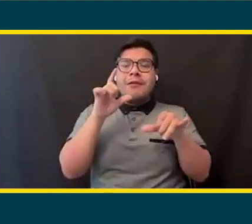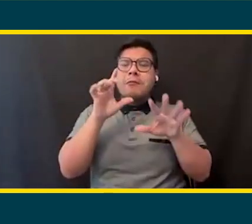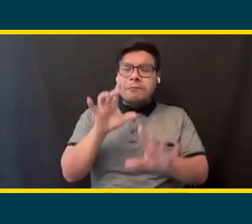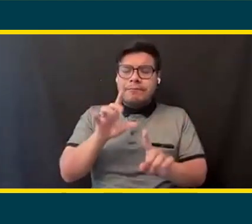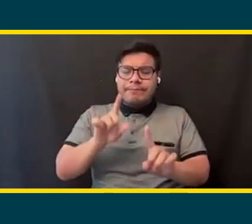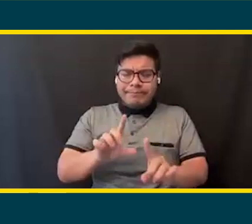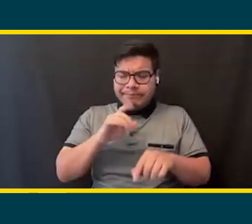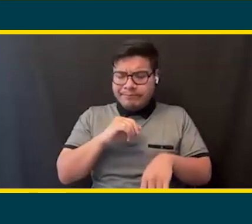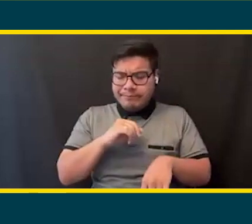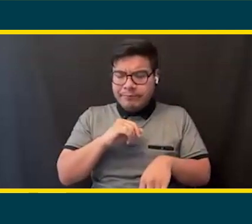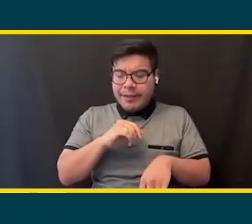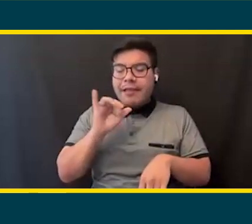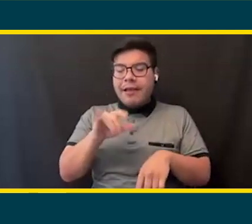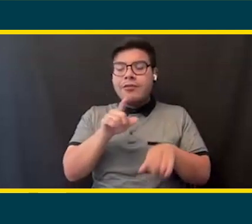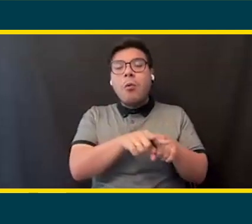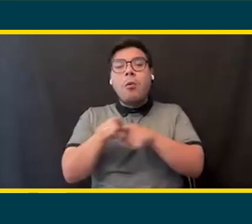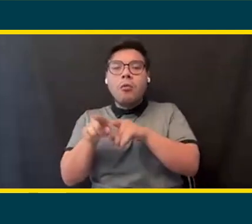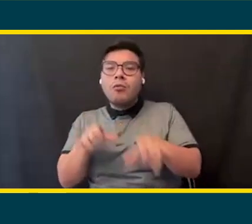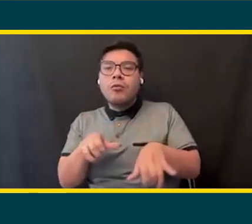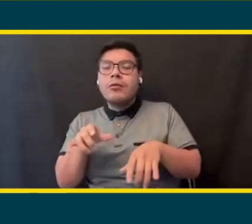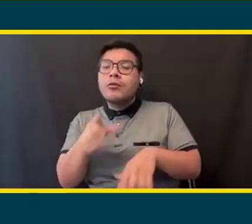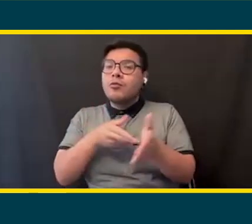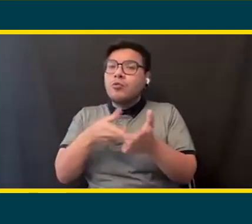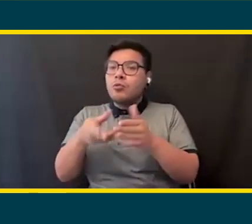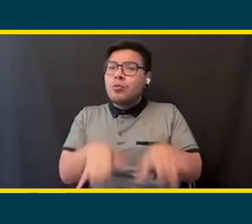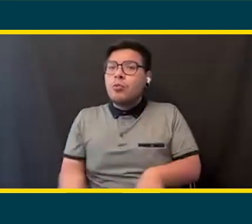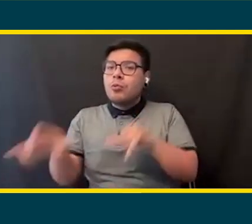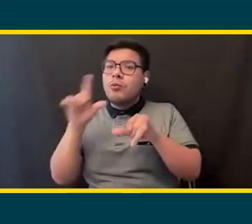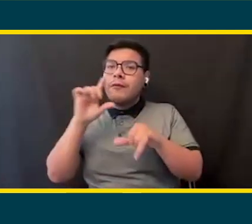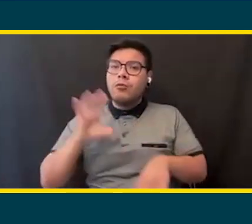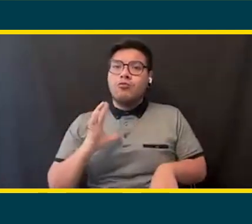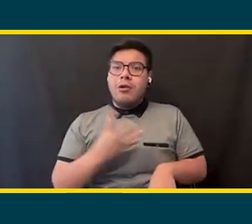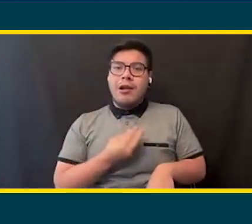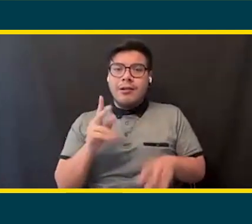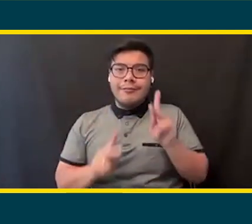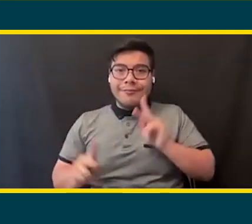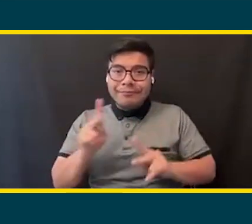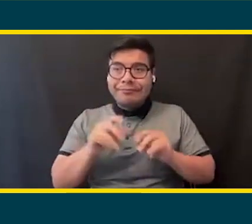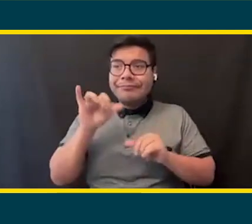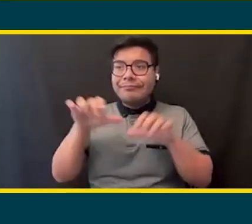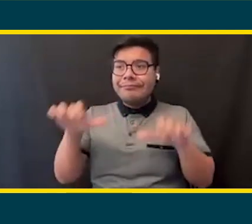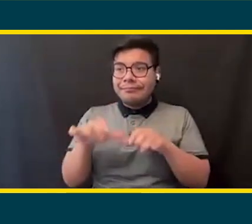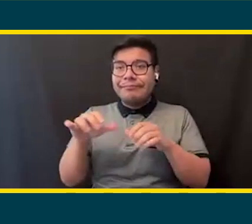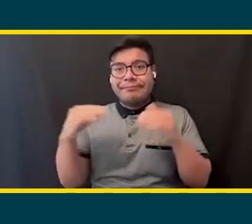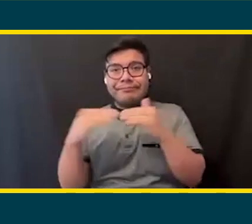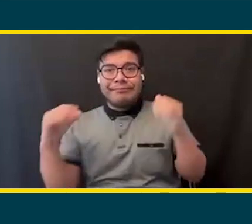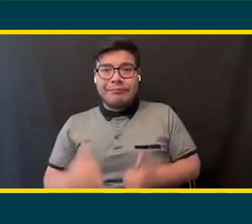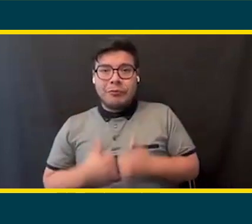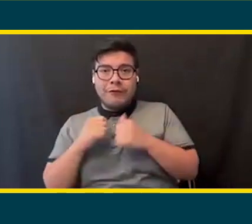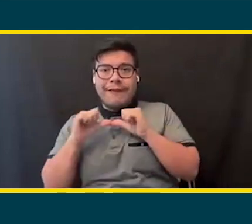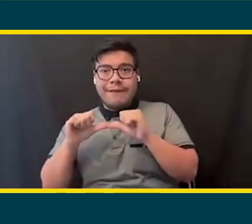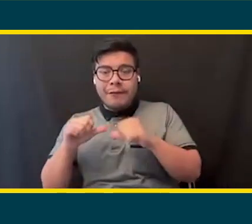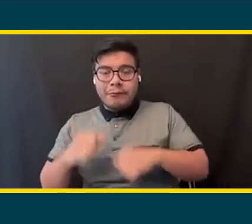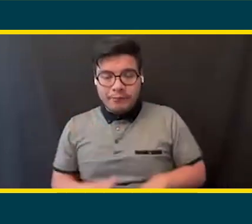also very true for trans people as well, that performance can sometimes be survival.